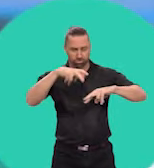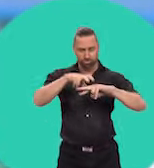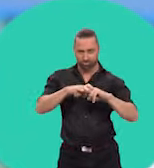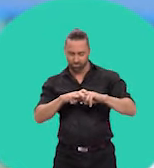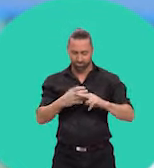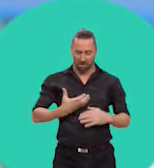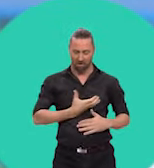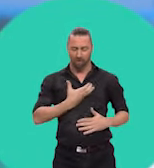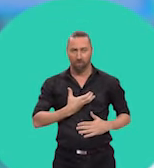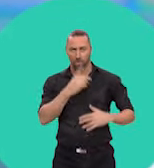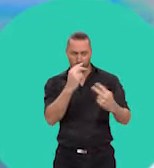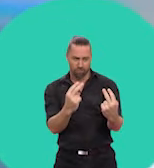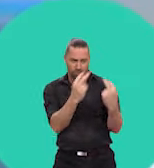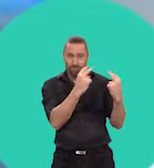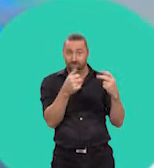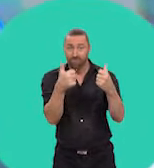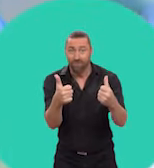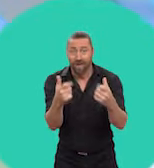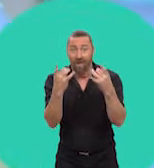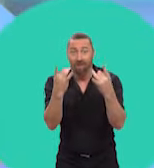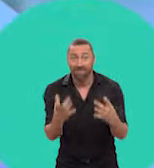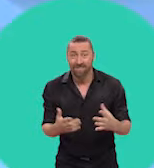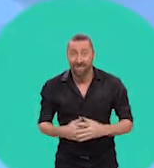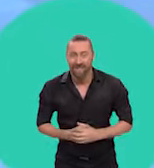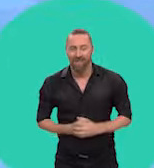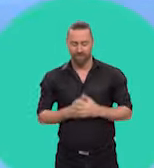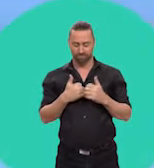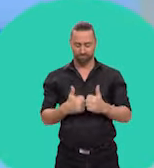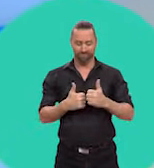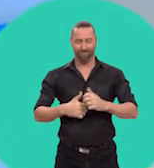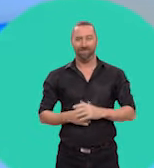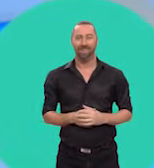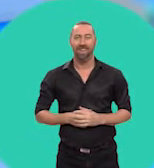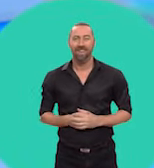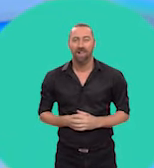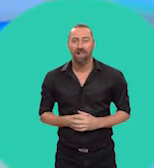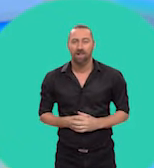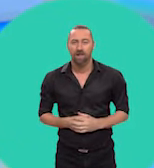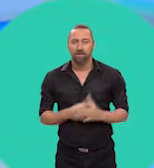that we can listen carefully to the story. Are you ready? Let's get started.